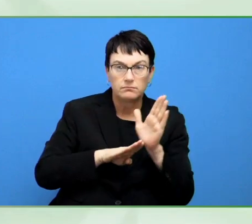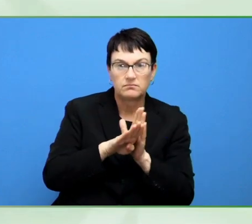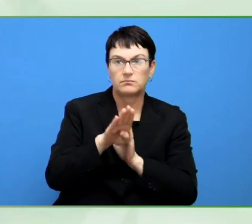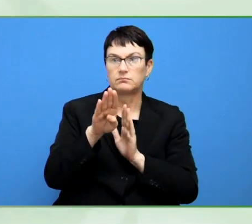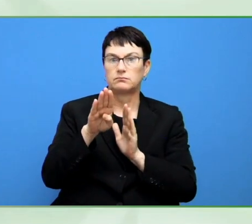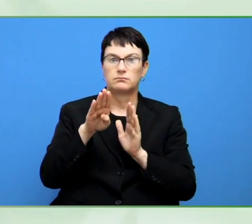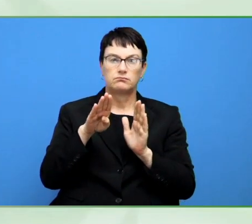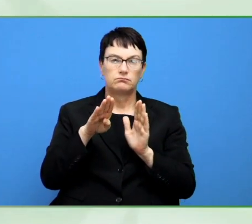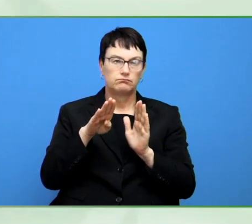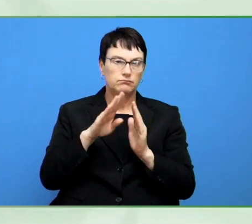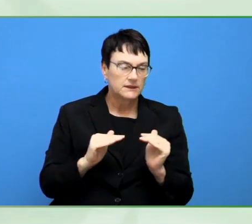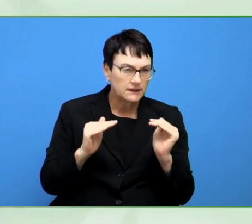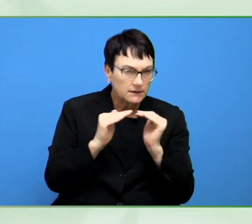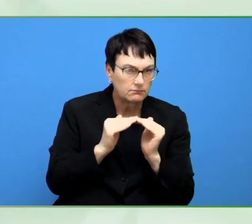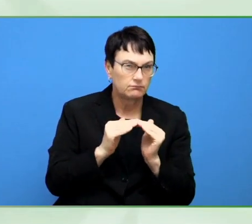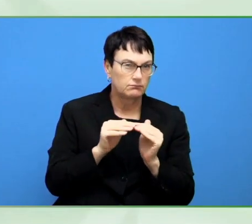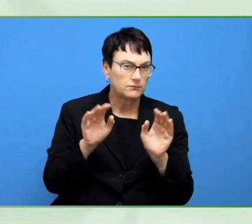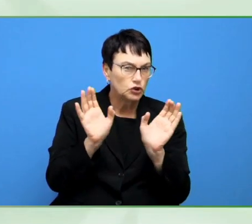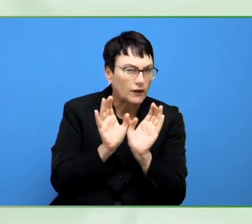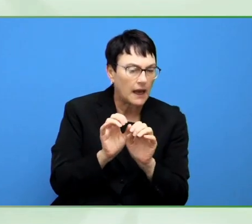national level, and we can